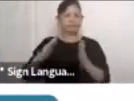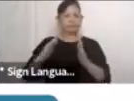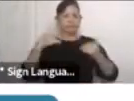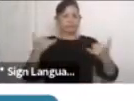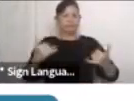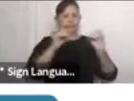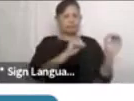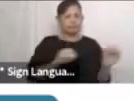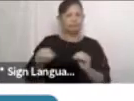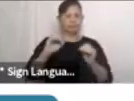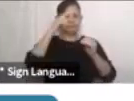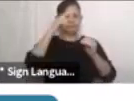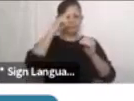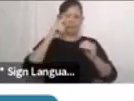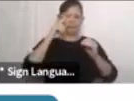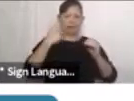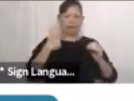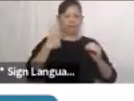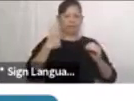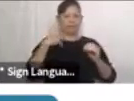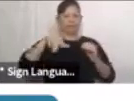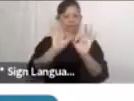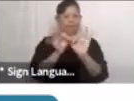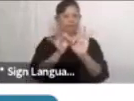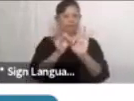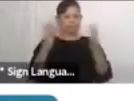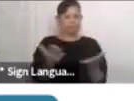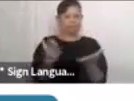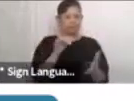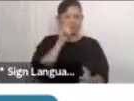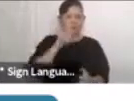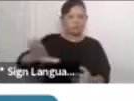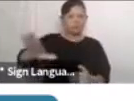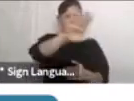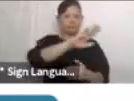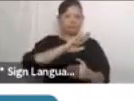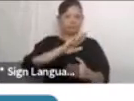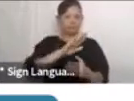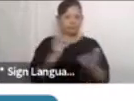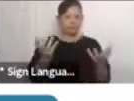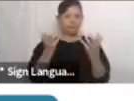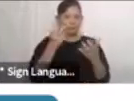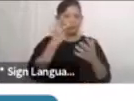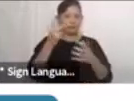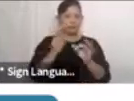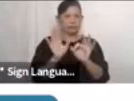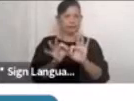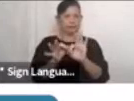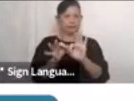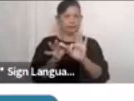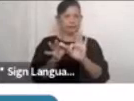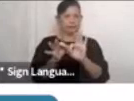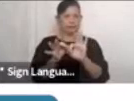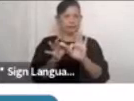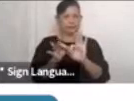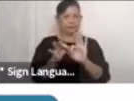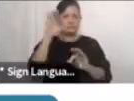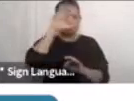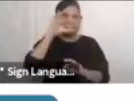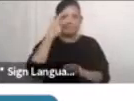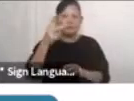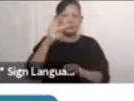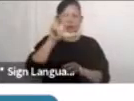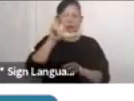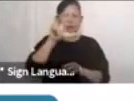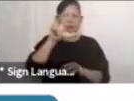for this session. So if there are any friends or colleagues who like to see the sign language interpretation, just look at the videos of Lucy